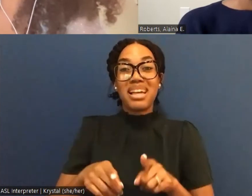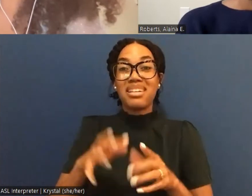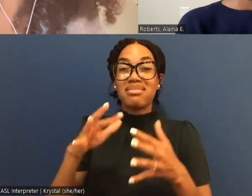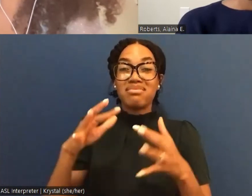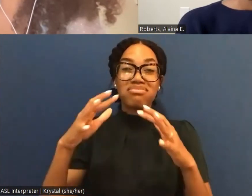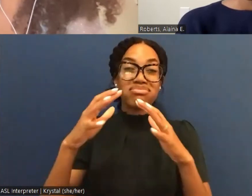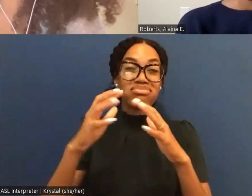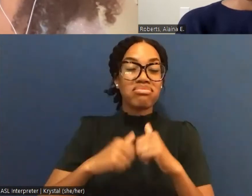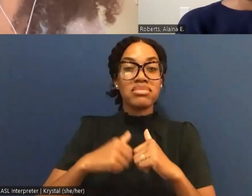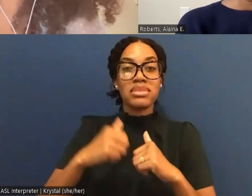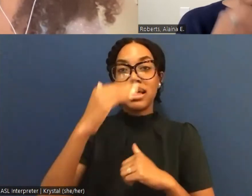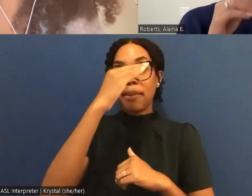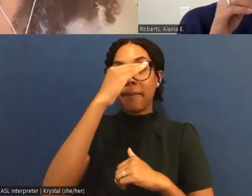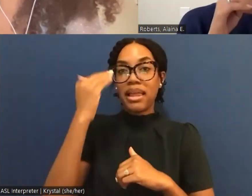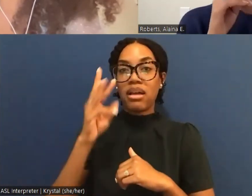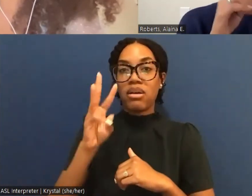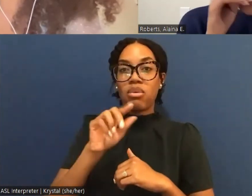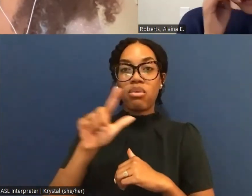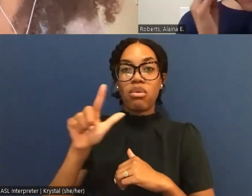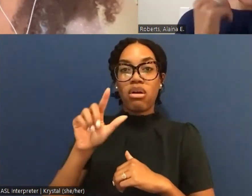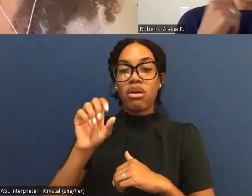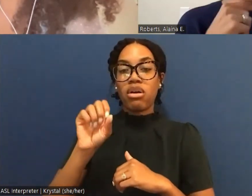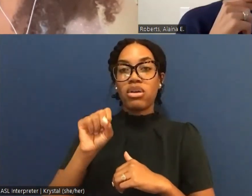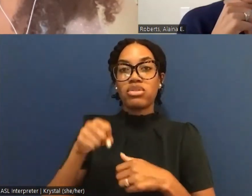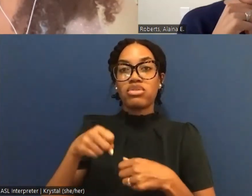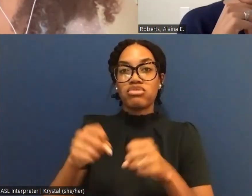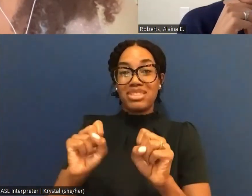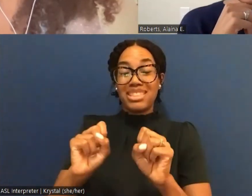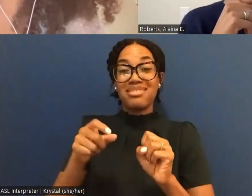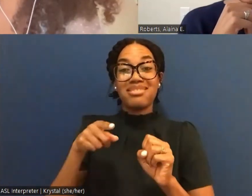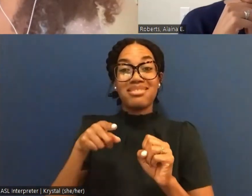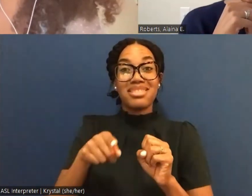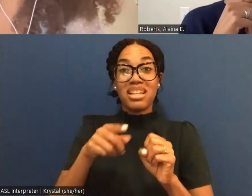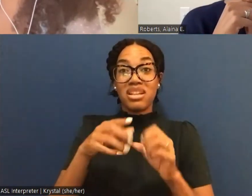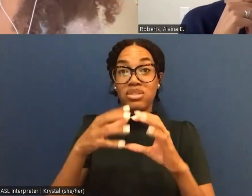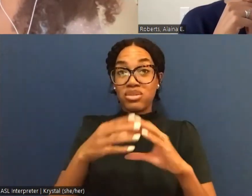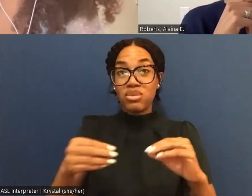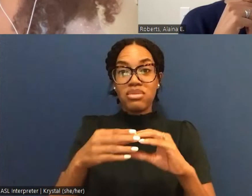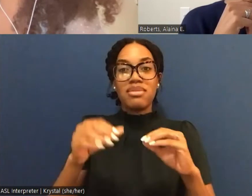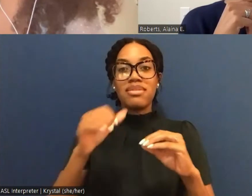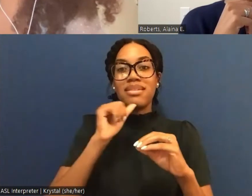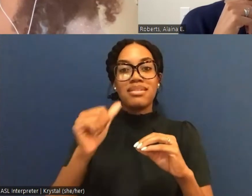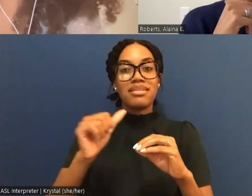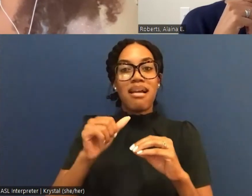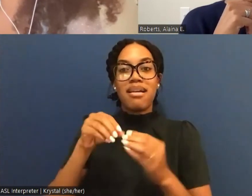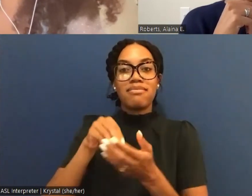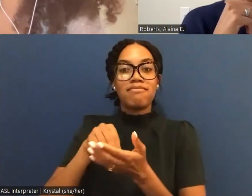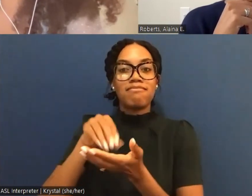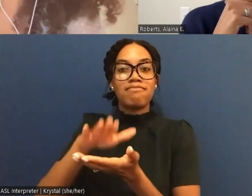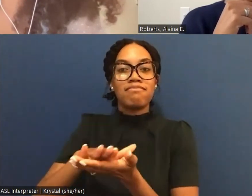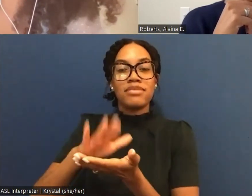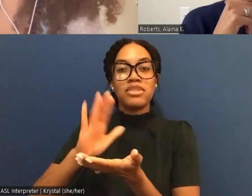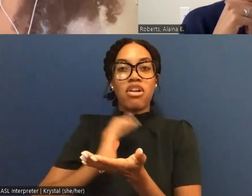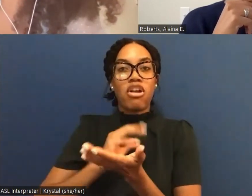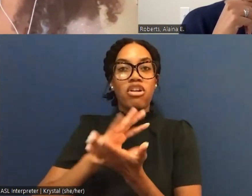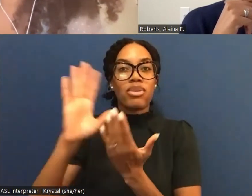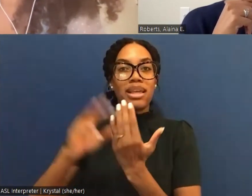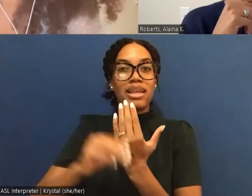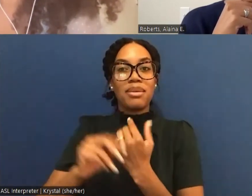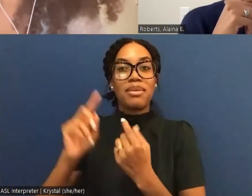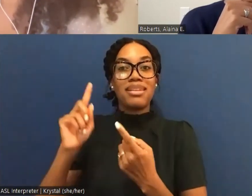Tulsa Race Massacre into statewide school curriculum until 99 years later, as recent as 2020. And we think about all of